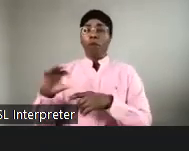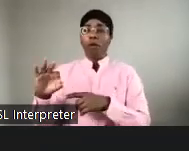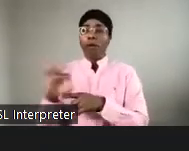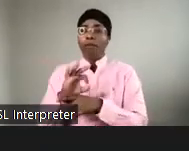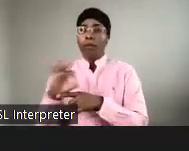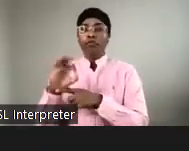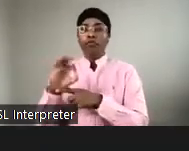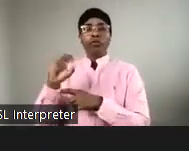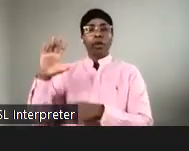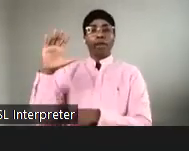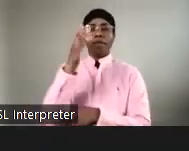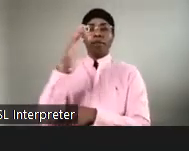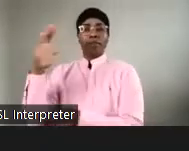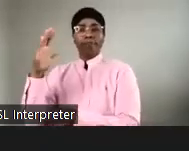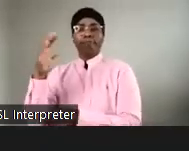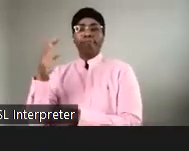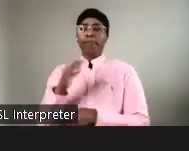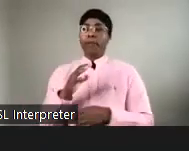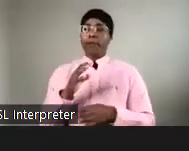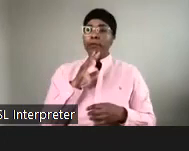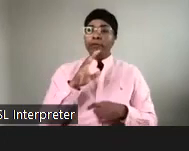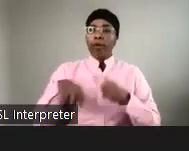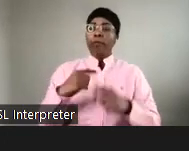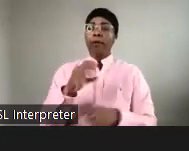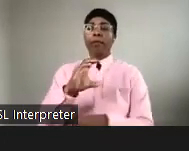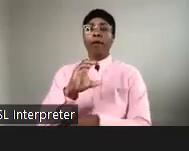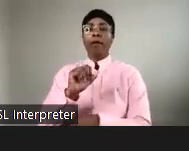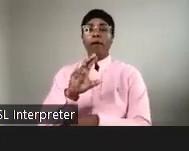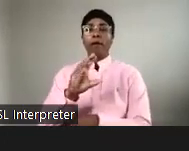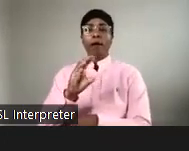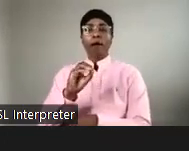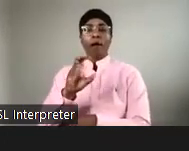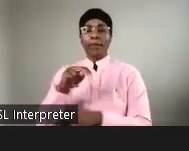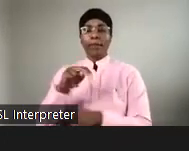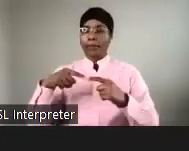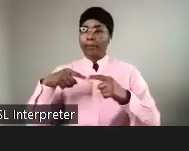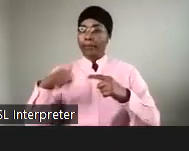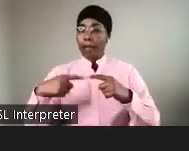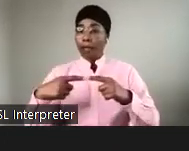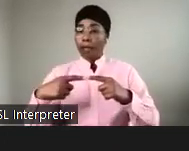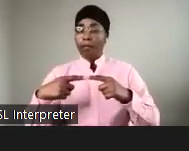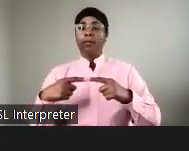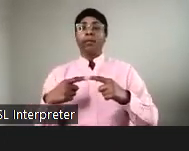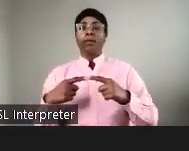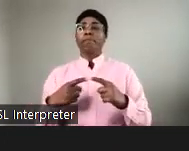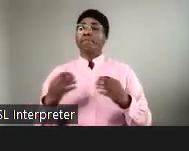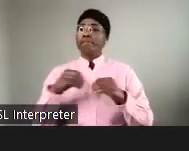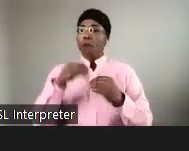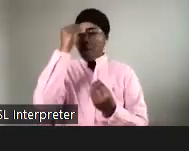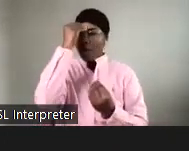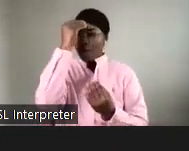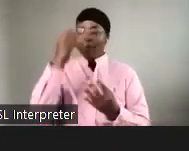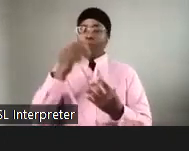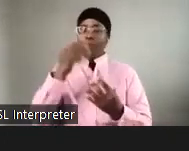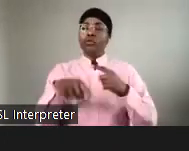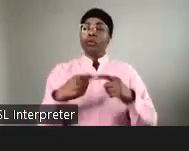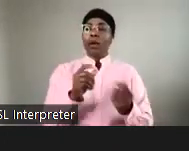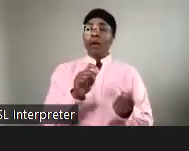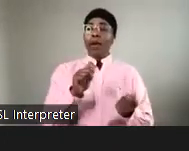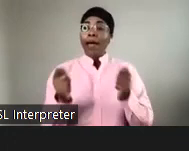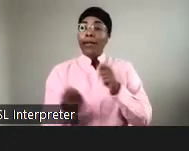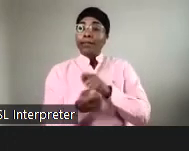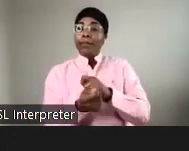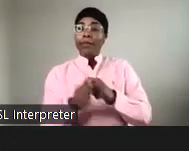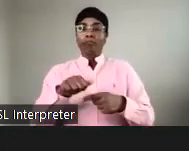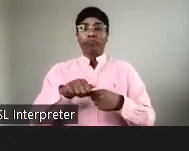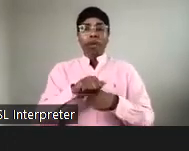forested ecosystems, like the carbon cycle. We got into more detail then about different adaptation practices, different ways